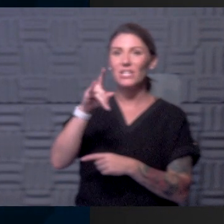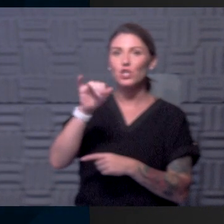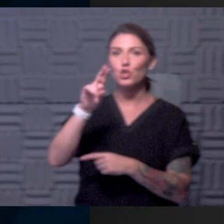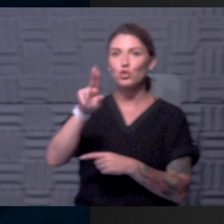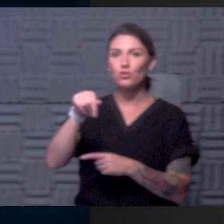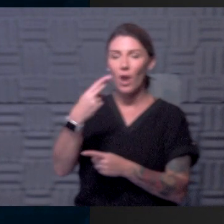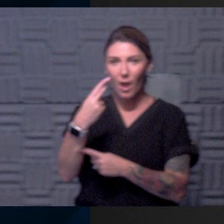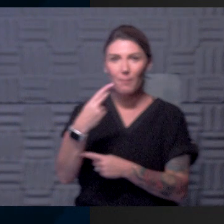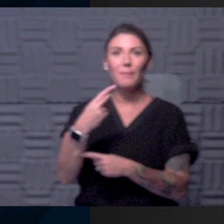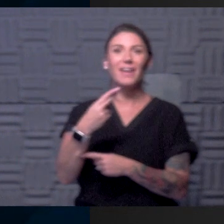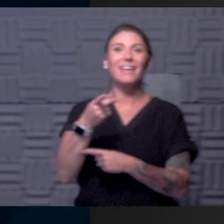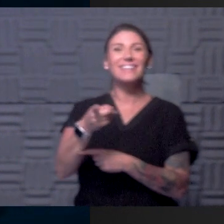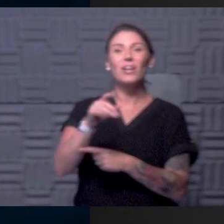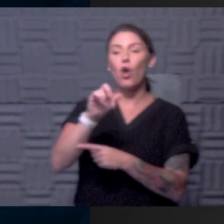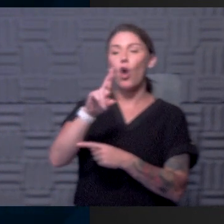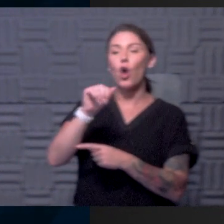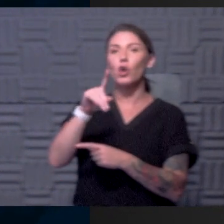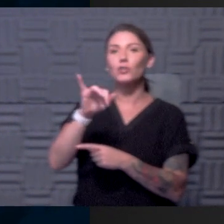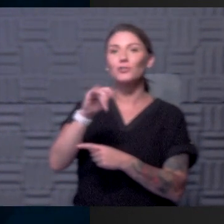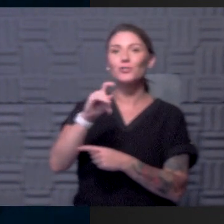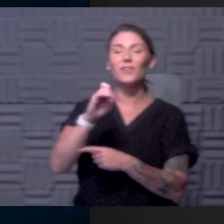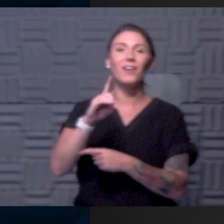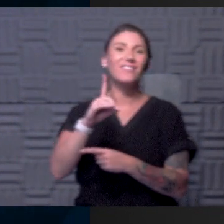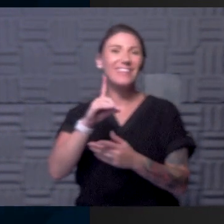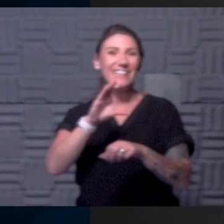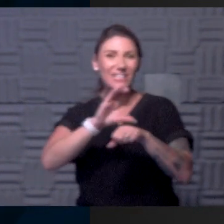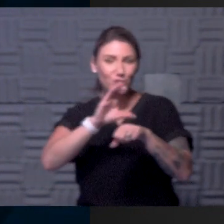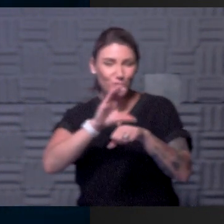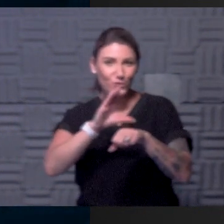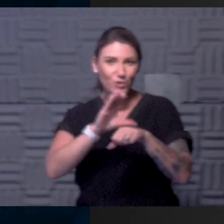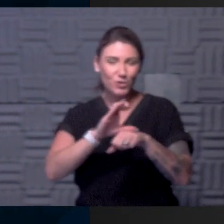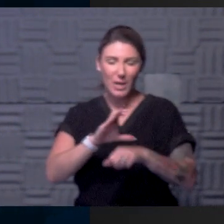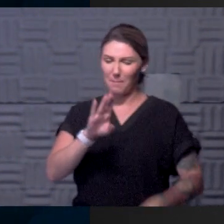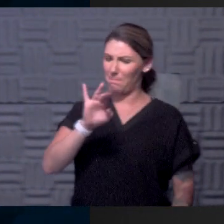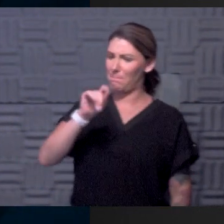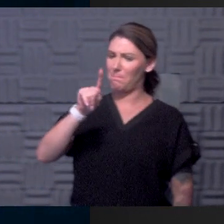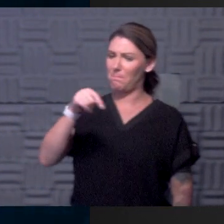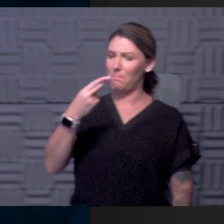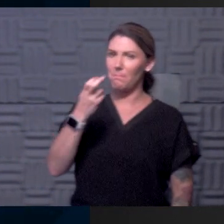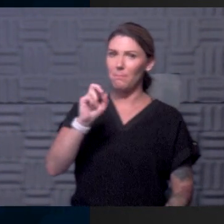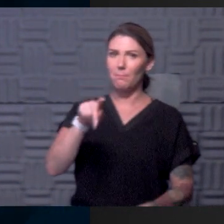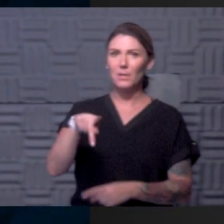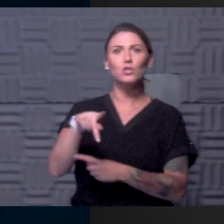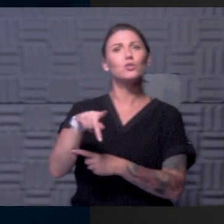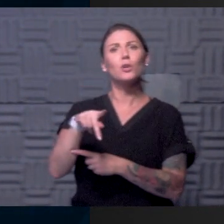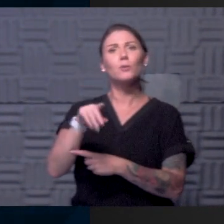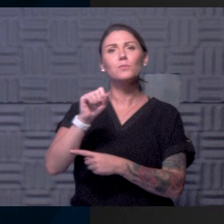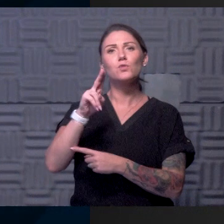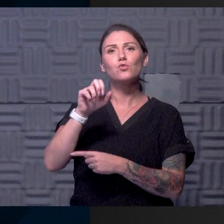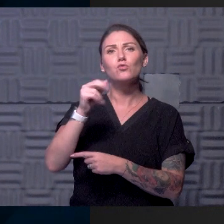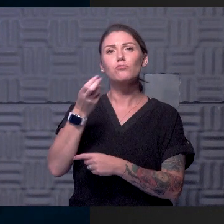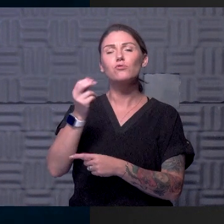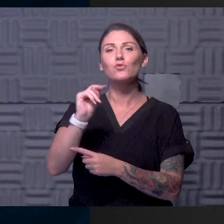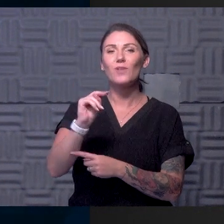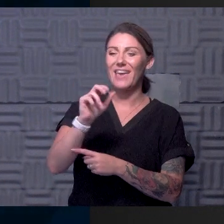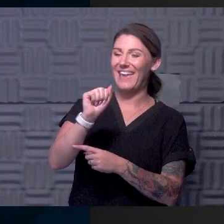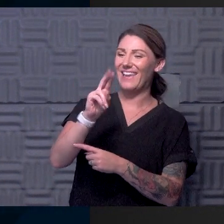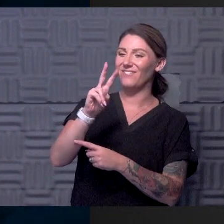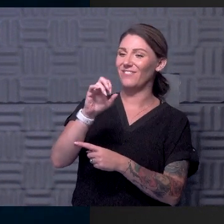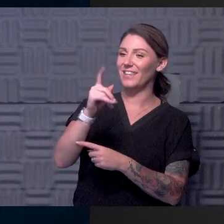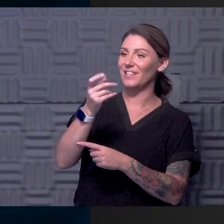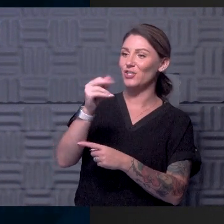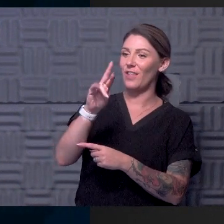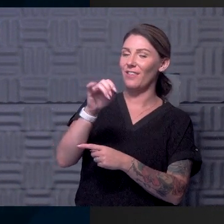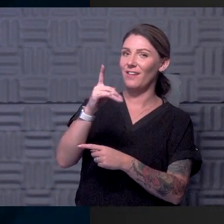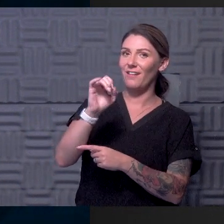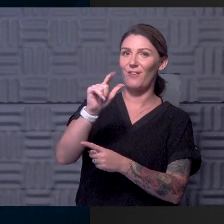Archdiocese of Kansas City in Kansas, and Bishop Susan, I think it's Candia, the Central State Synod of the Evangelical Lutheran Church in